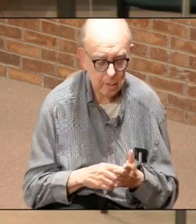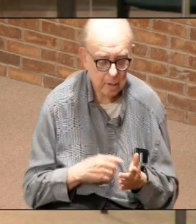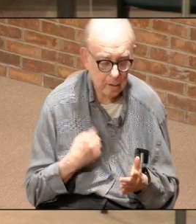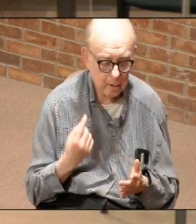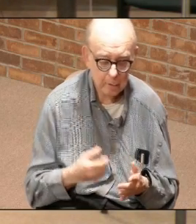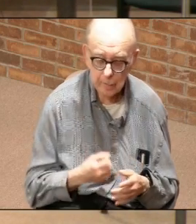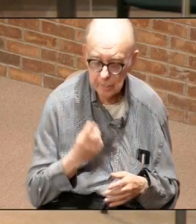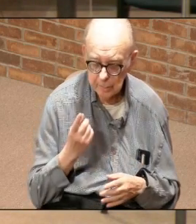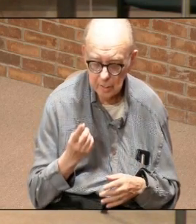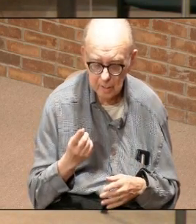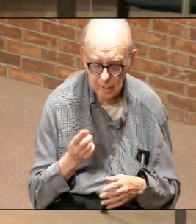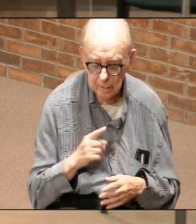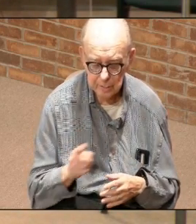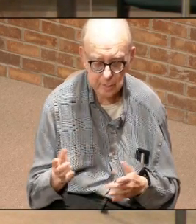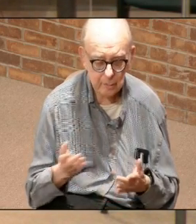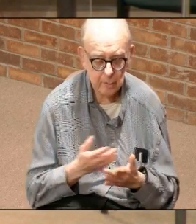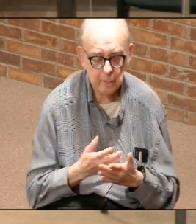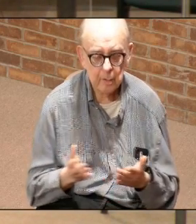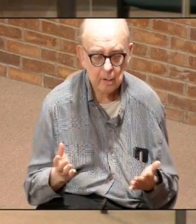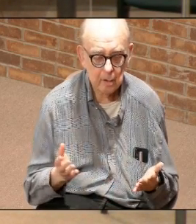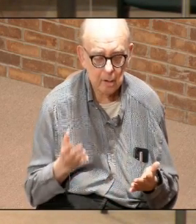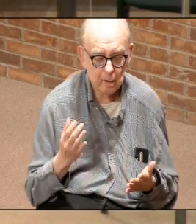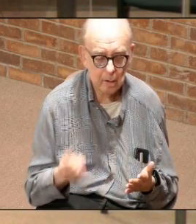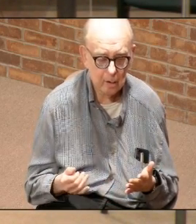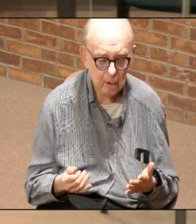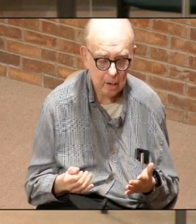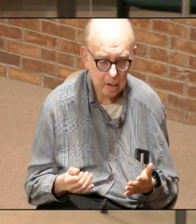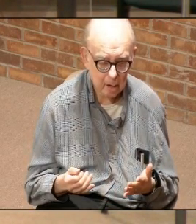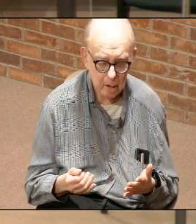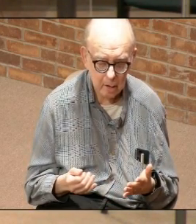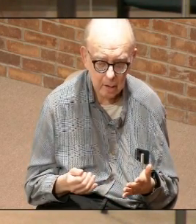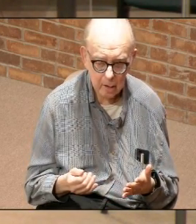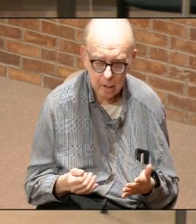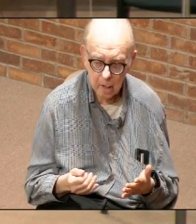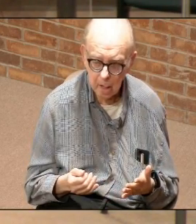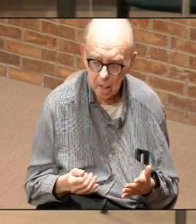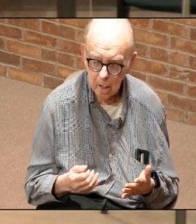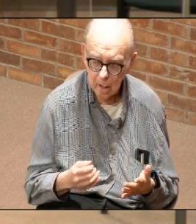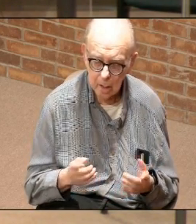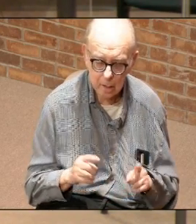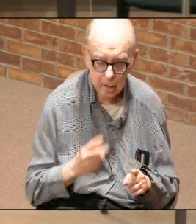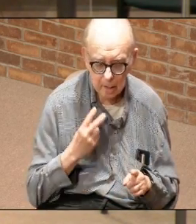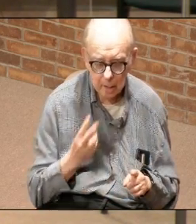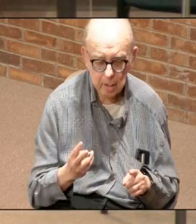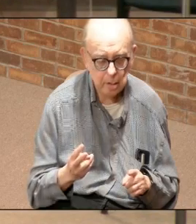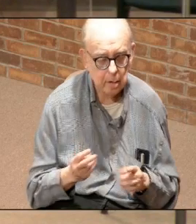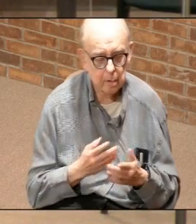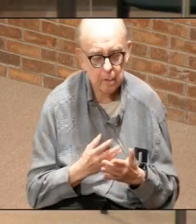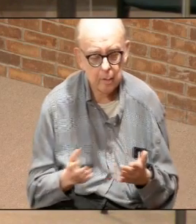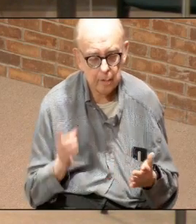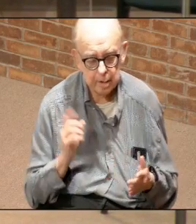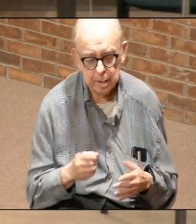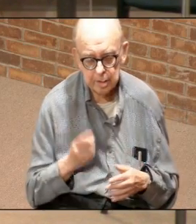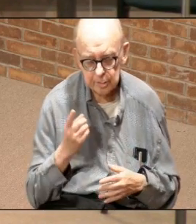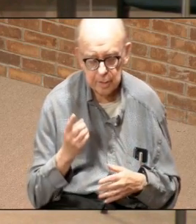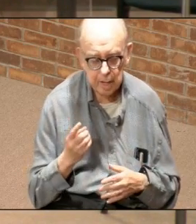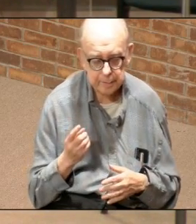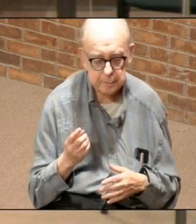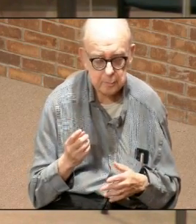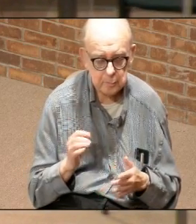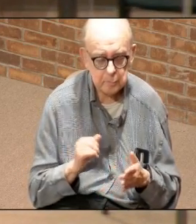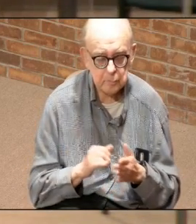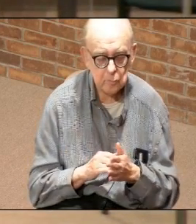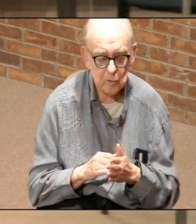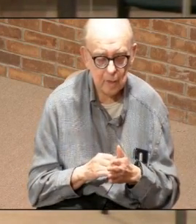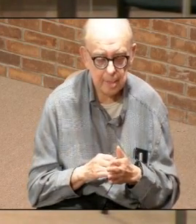don't realize these things, okay? Because when you see these things, you need to understand